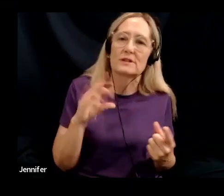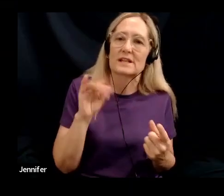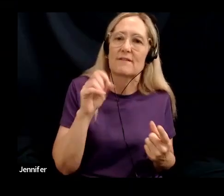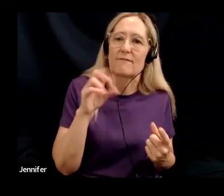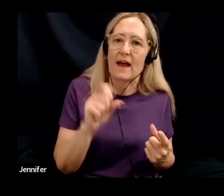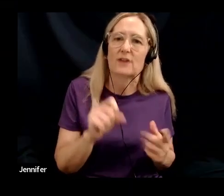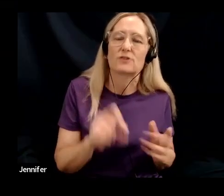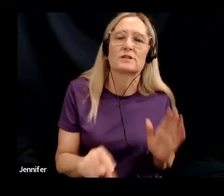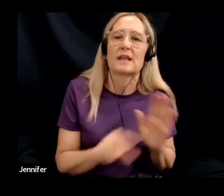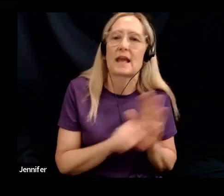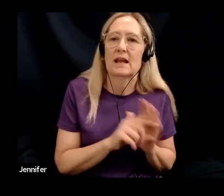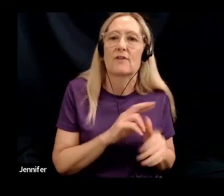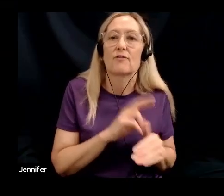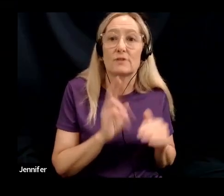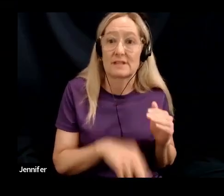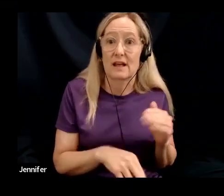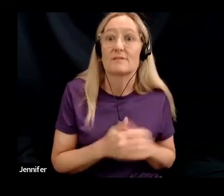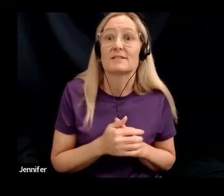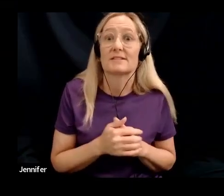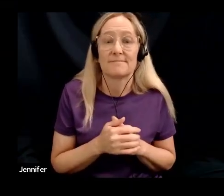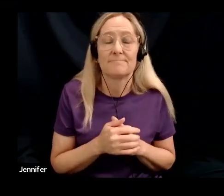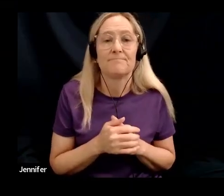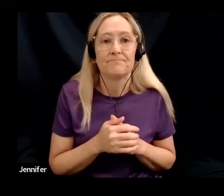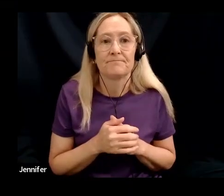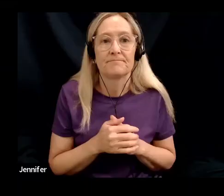negative outcomes from risk factors.